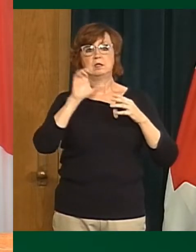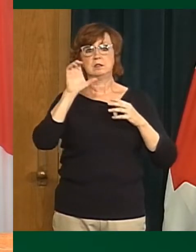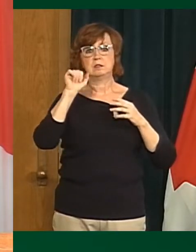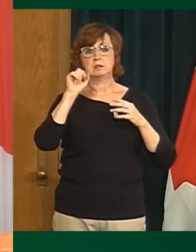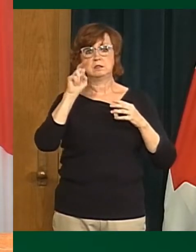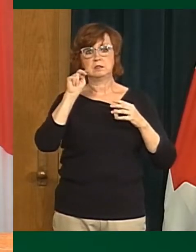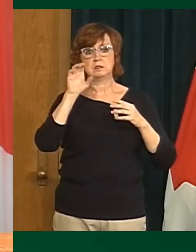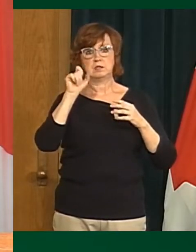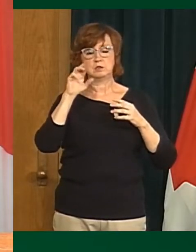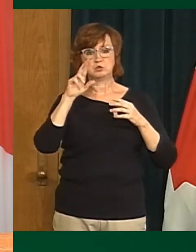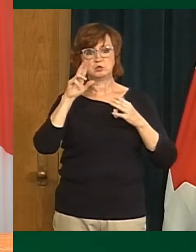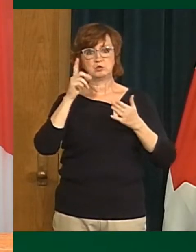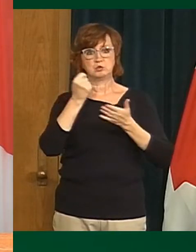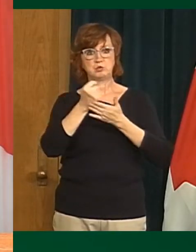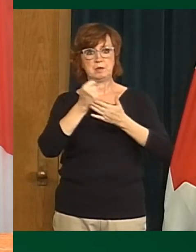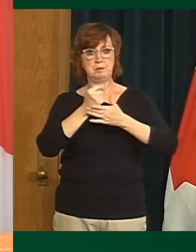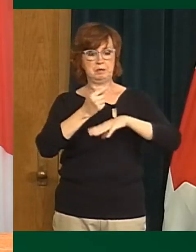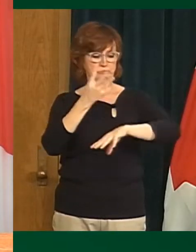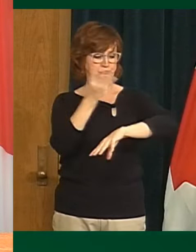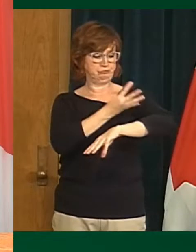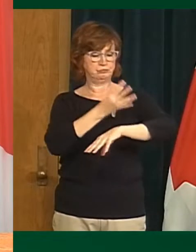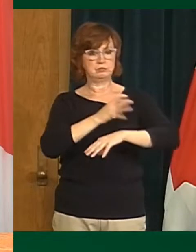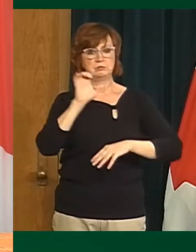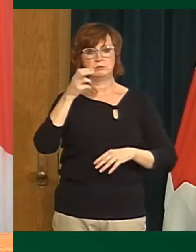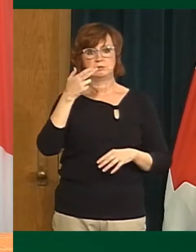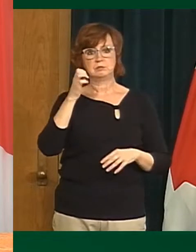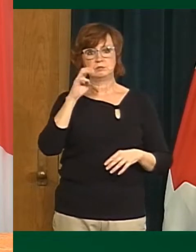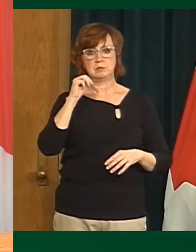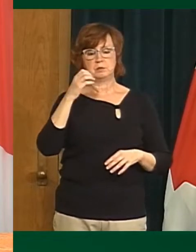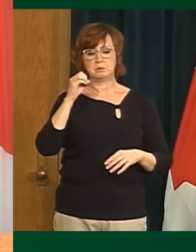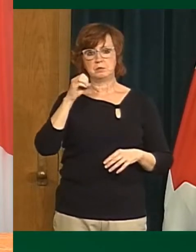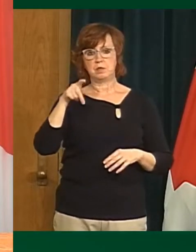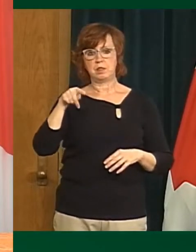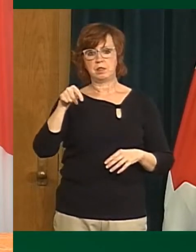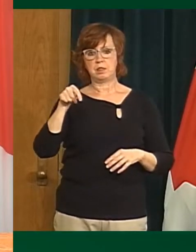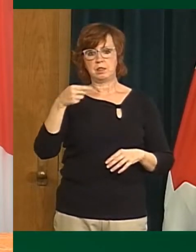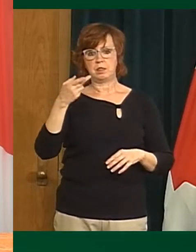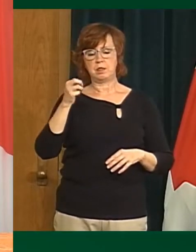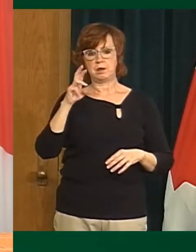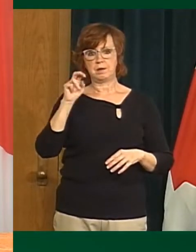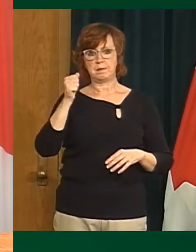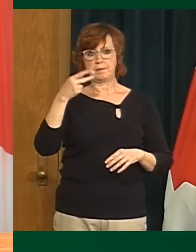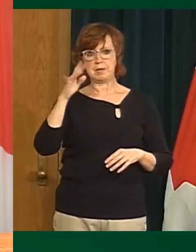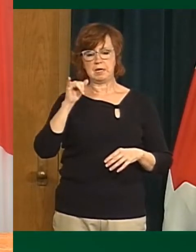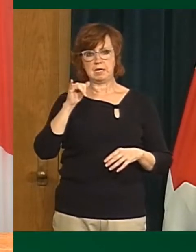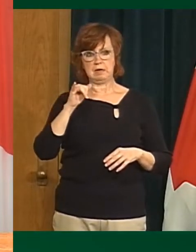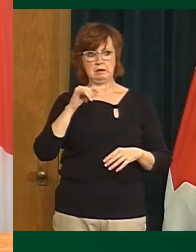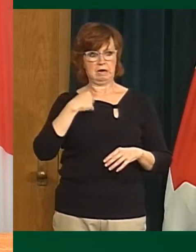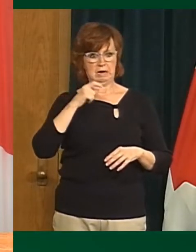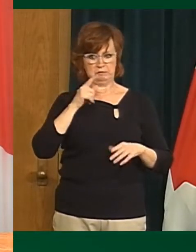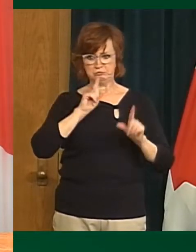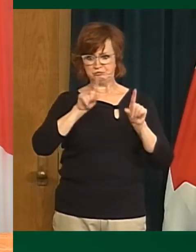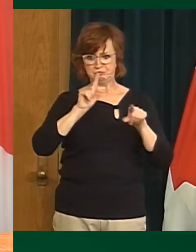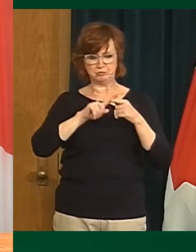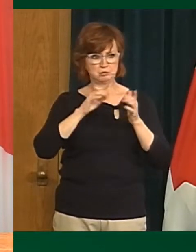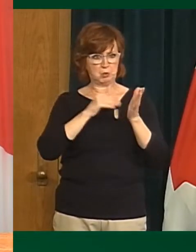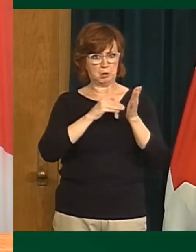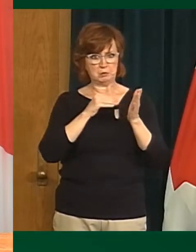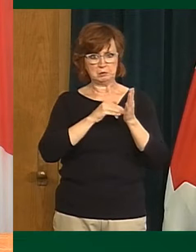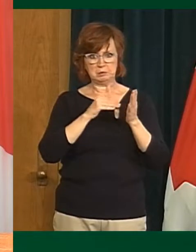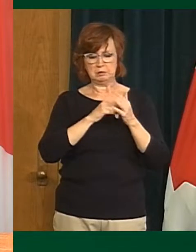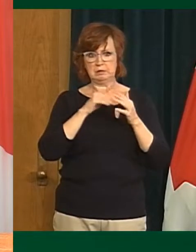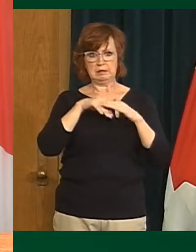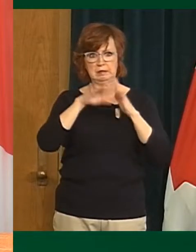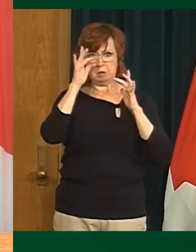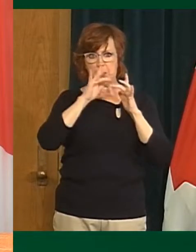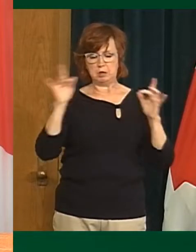of the province where right now COVID transmission is very low but not zero? So if you find some people who were